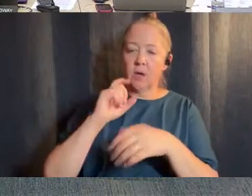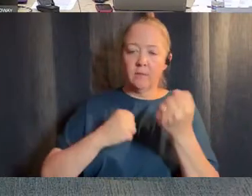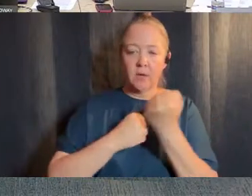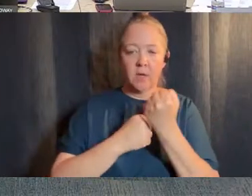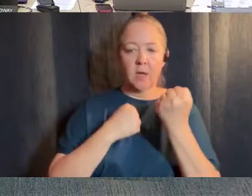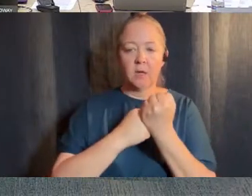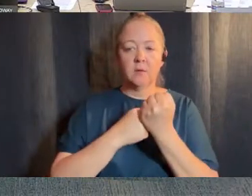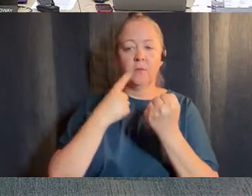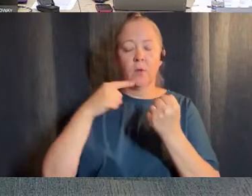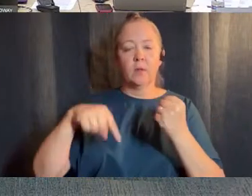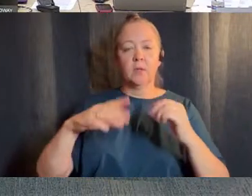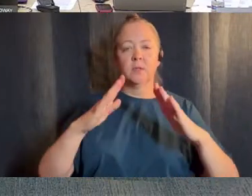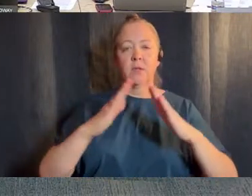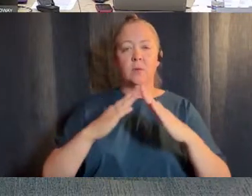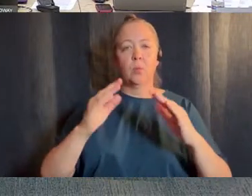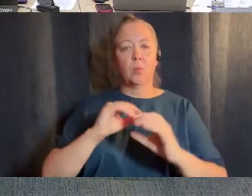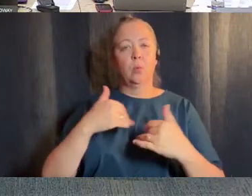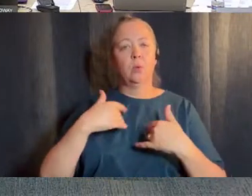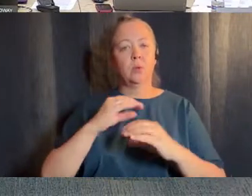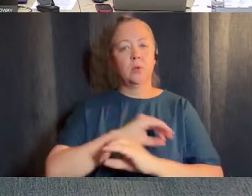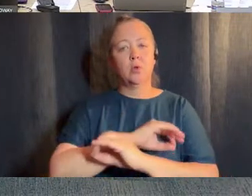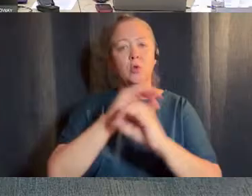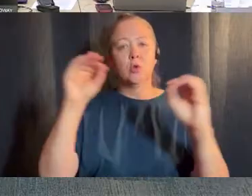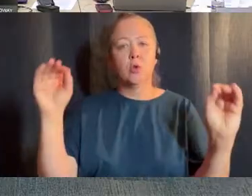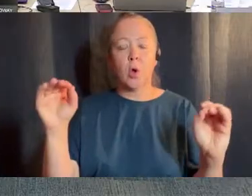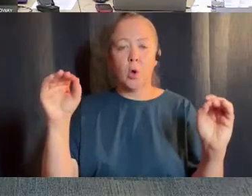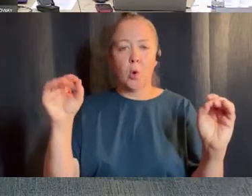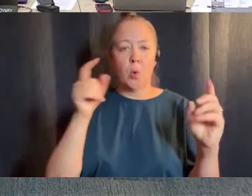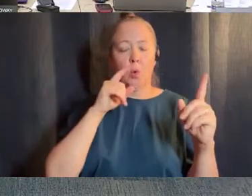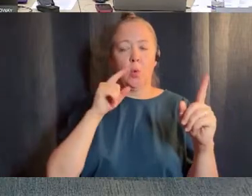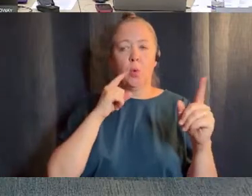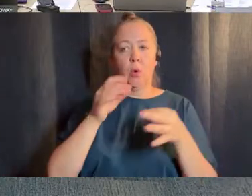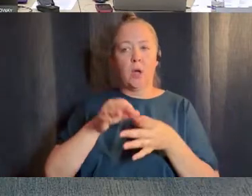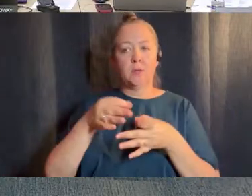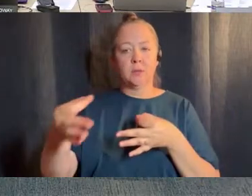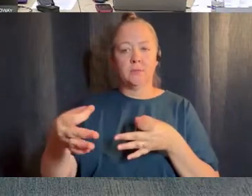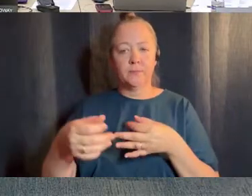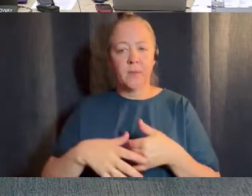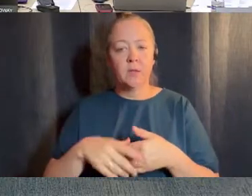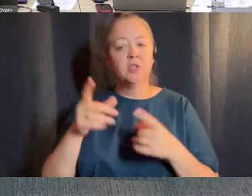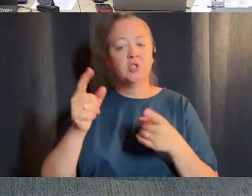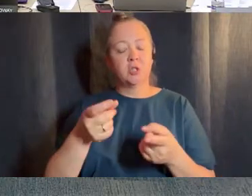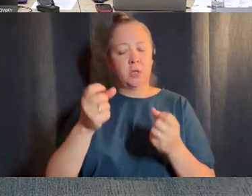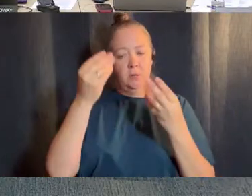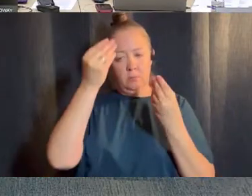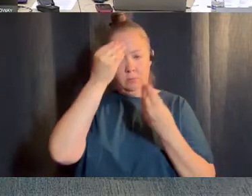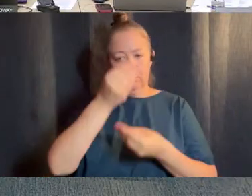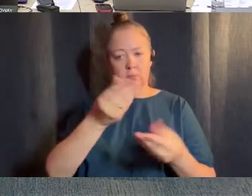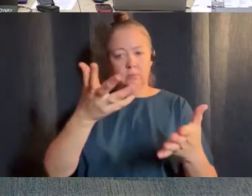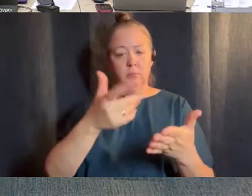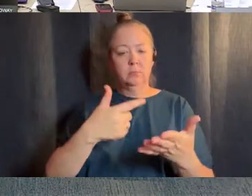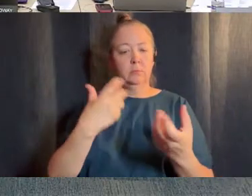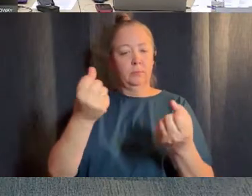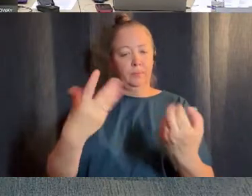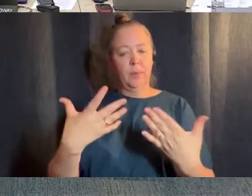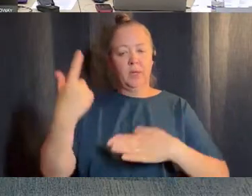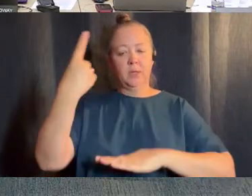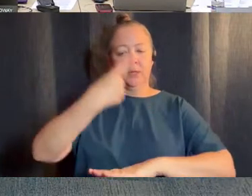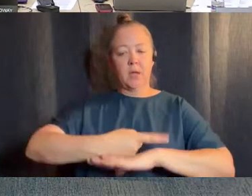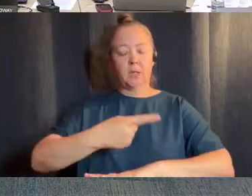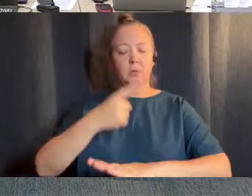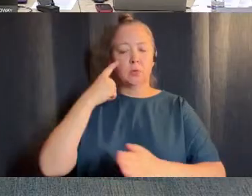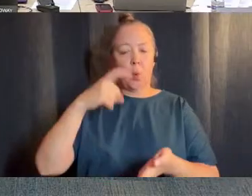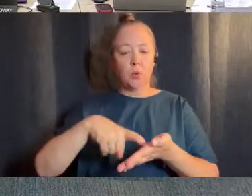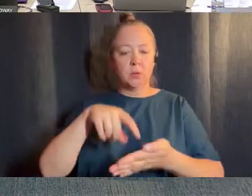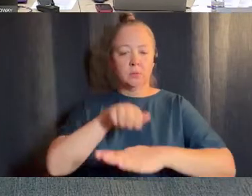hesitation. She had given Mayor Watson several days' notice, and she would not be able to attend this meeting due to